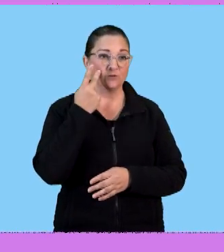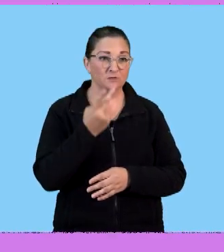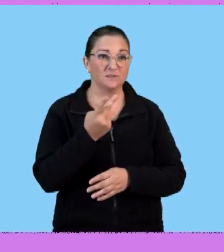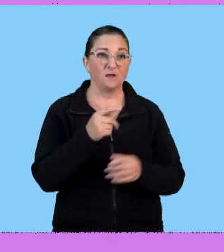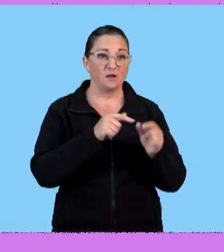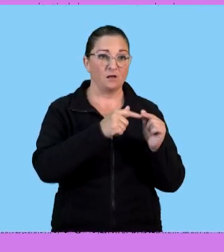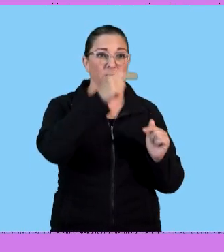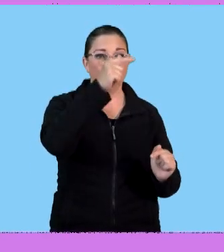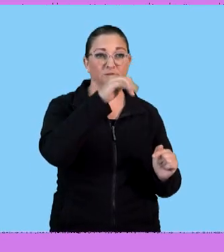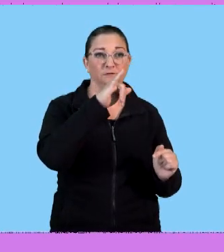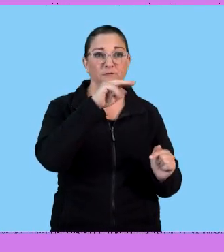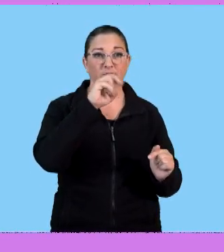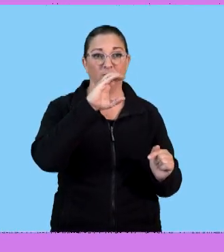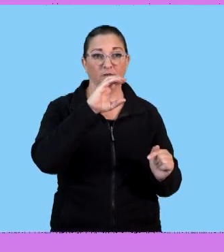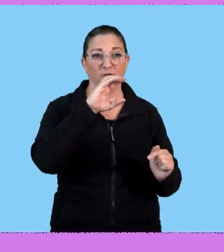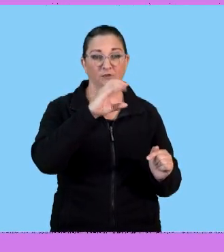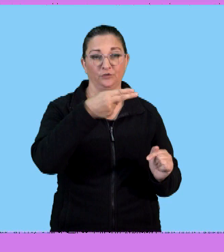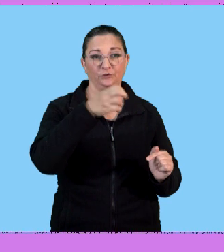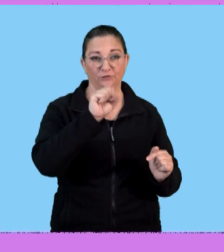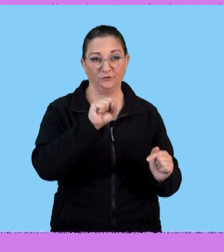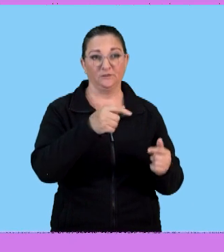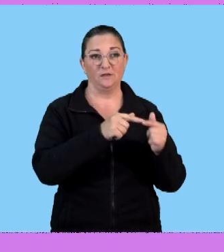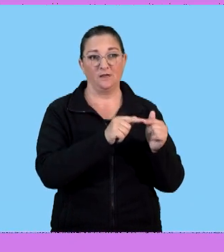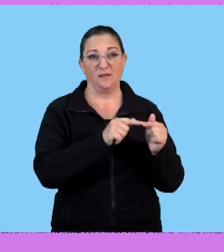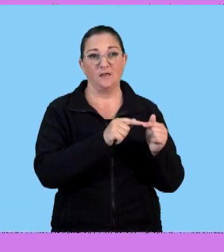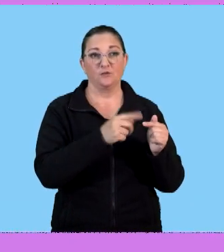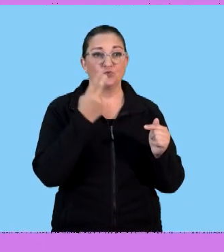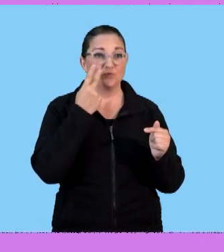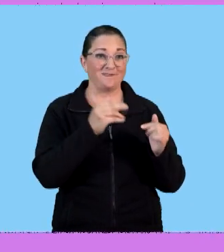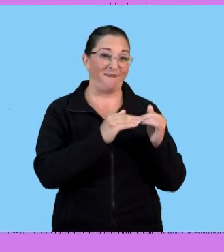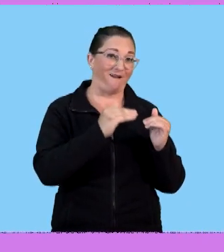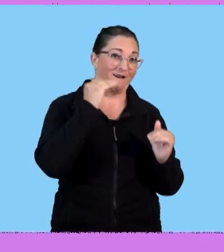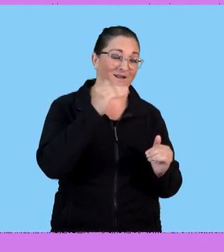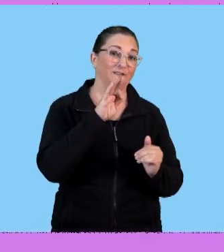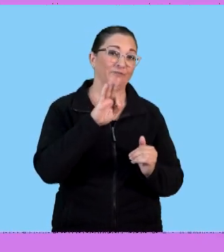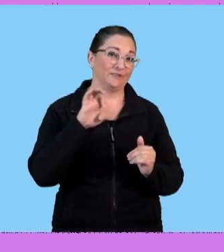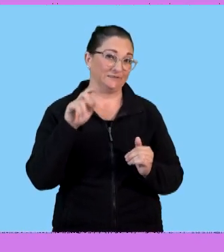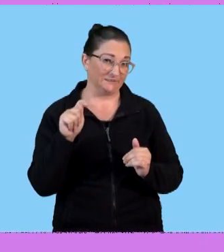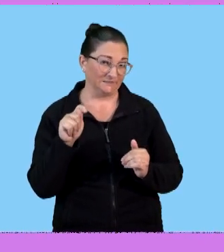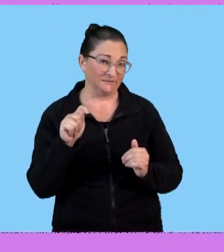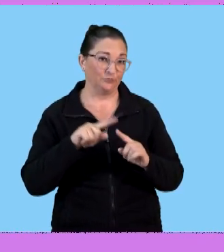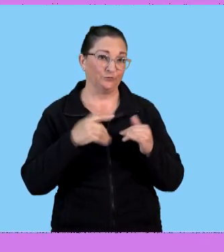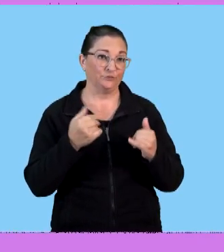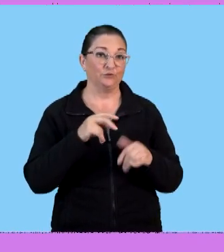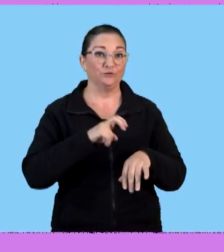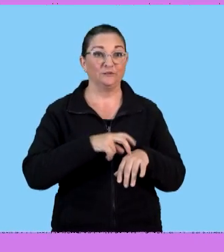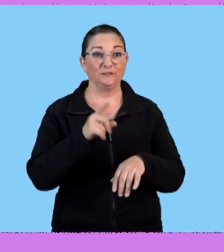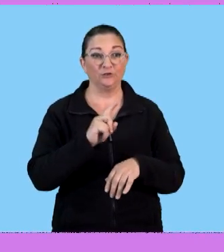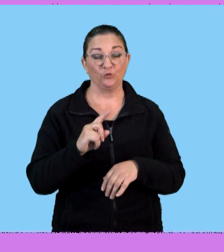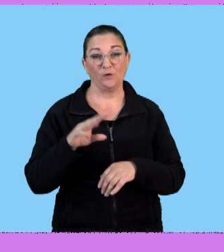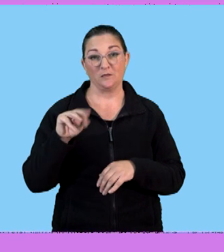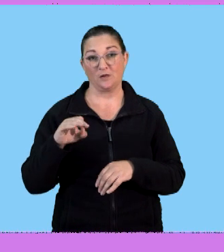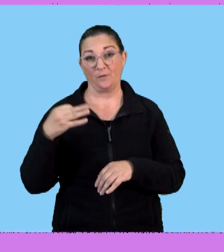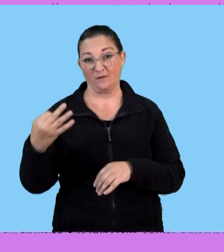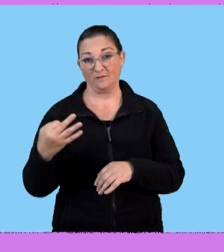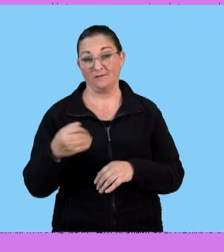is in inches, and then your height is in feet and inches. But remember, you must calculate the volume in cubic